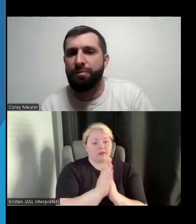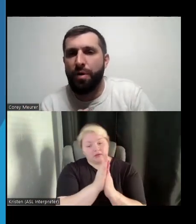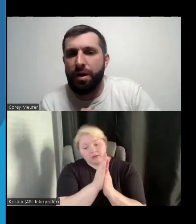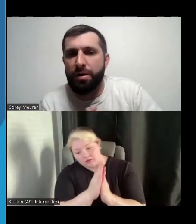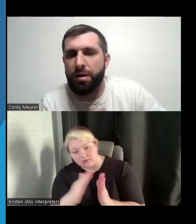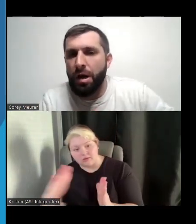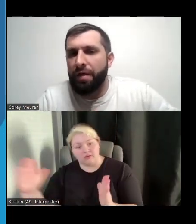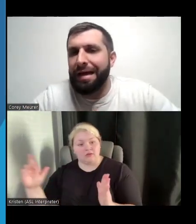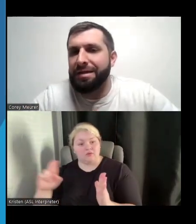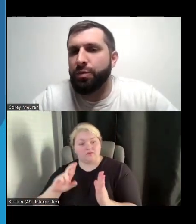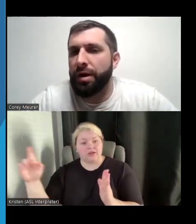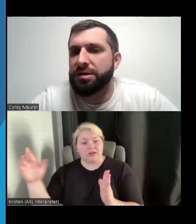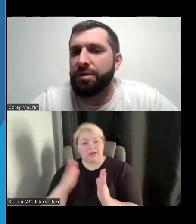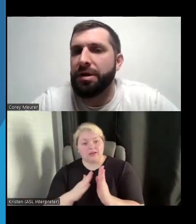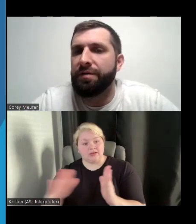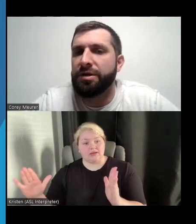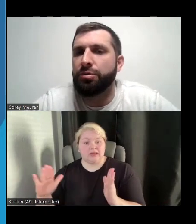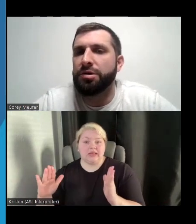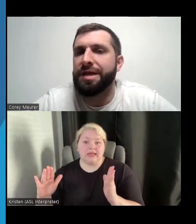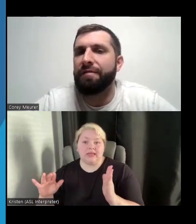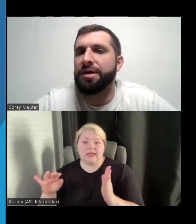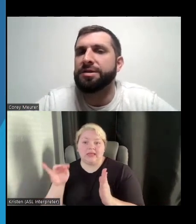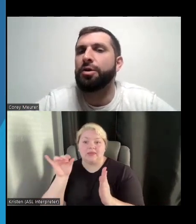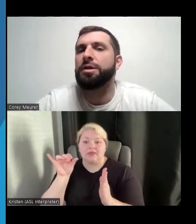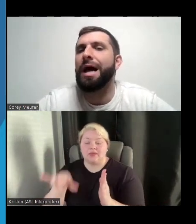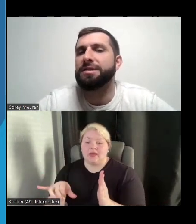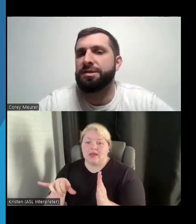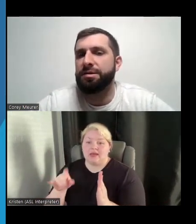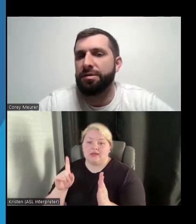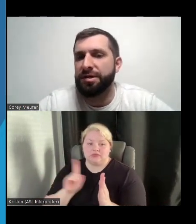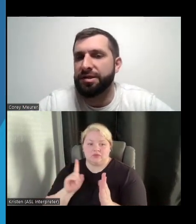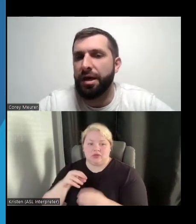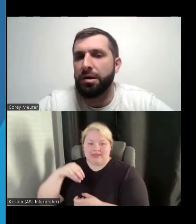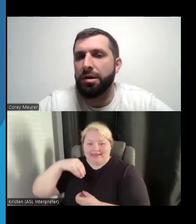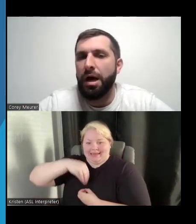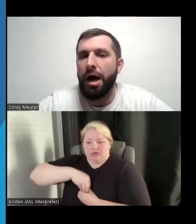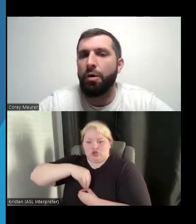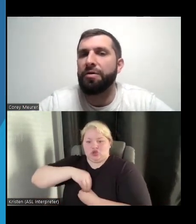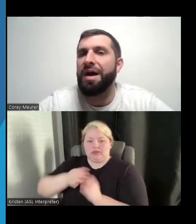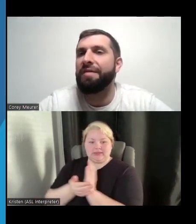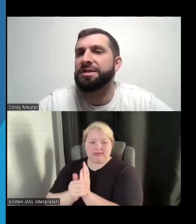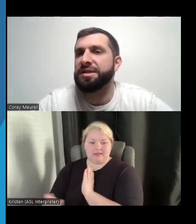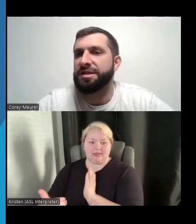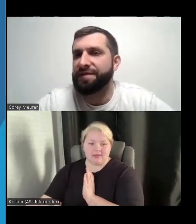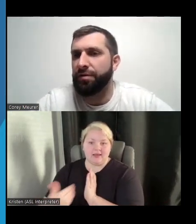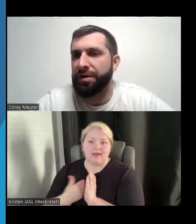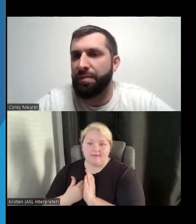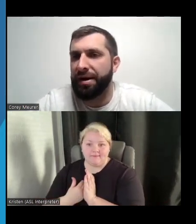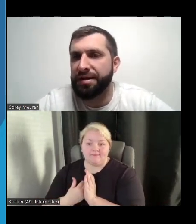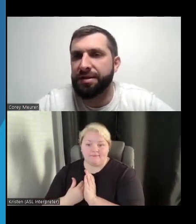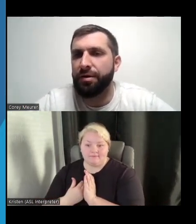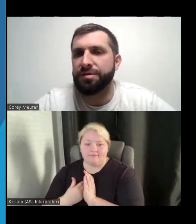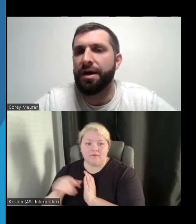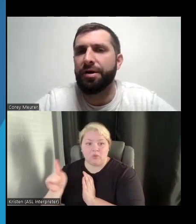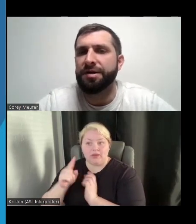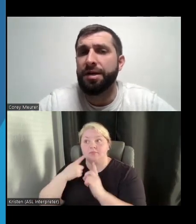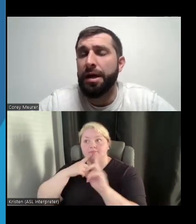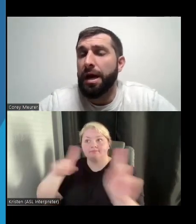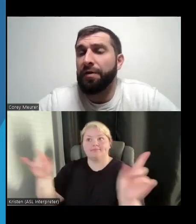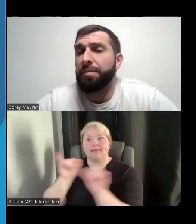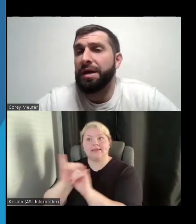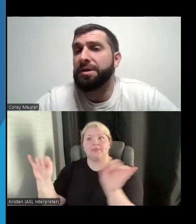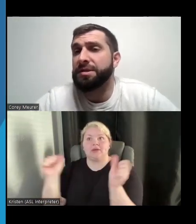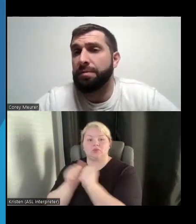continuum of support, that's where some individuals have internalized the skill or they're having successful independence in those